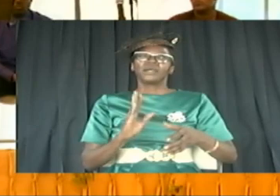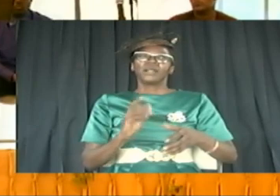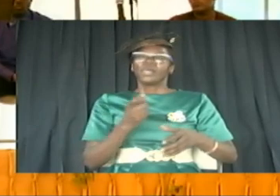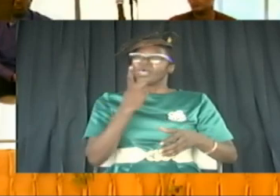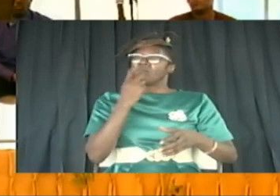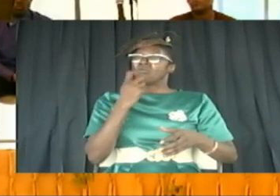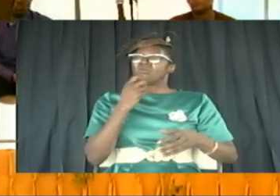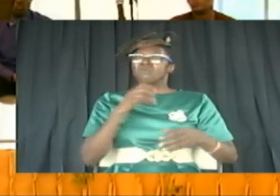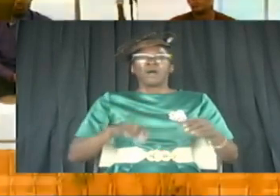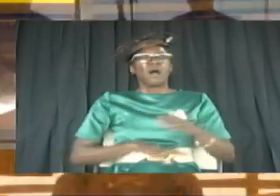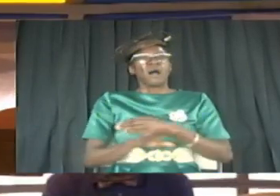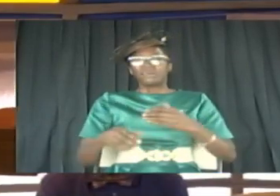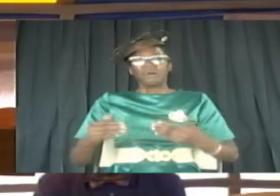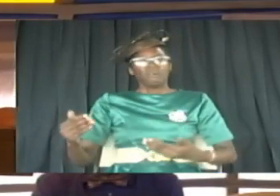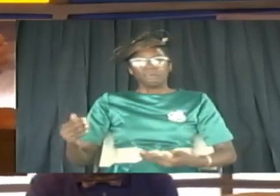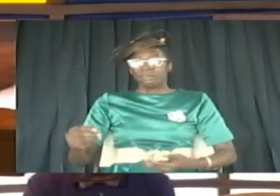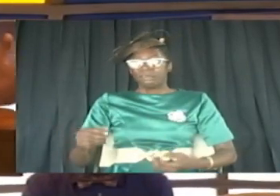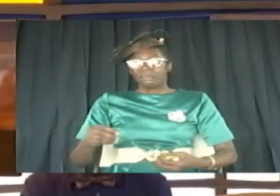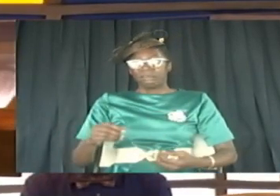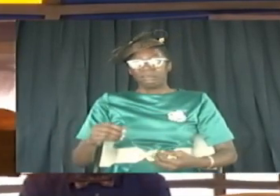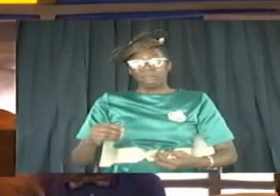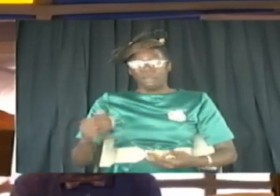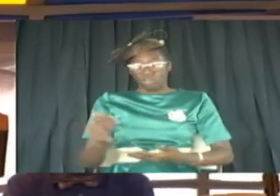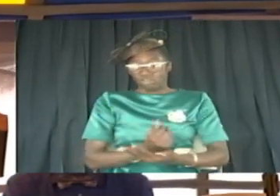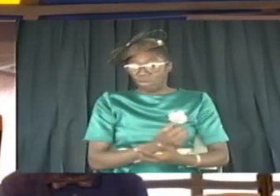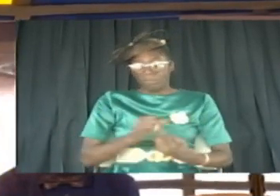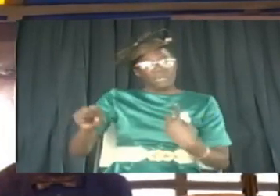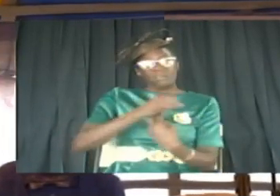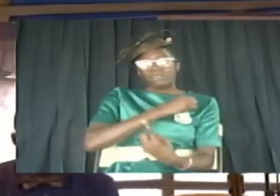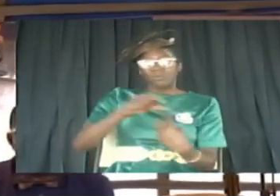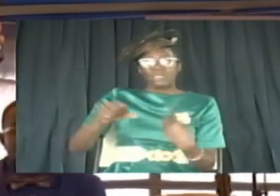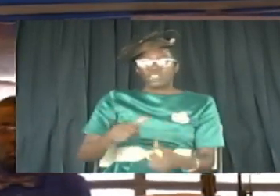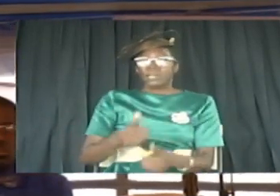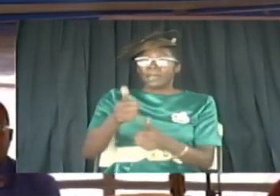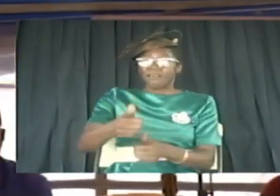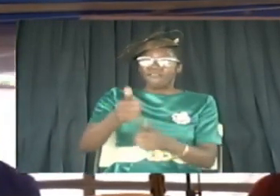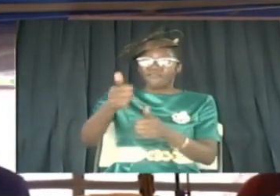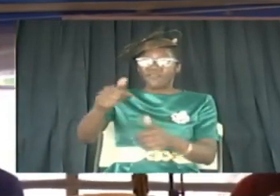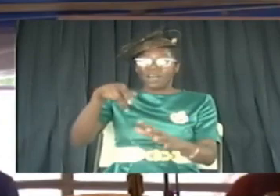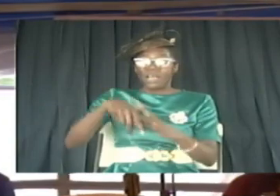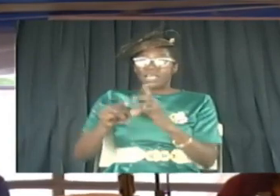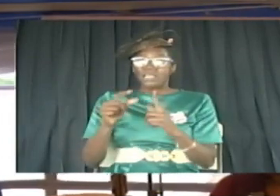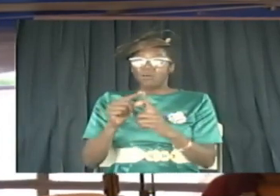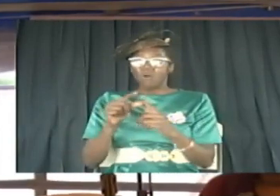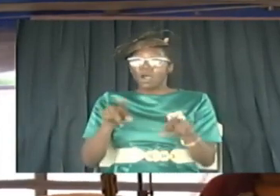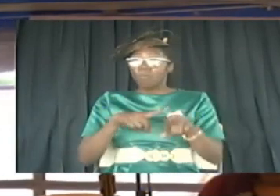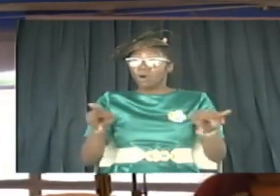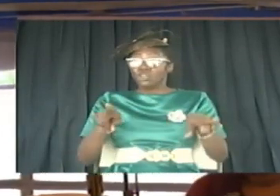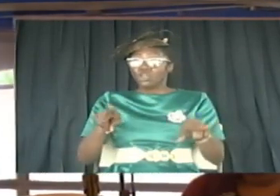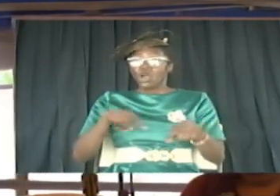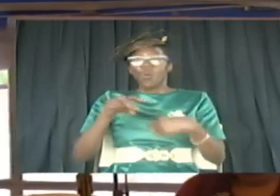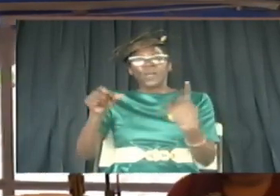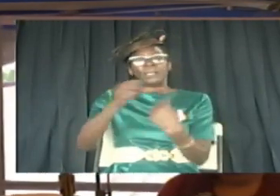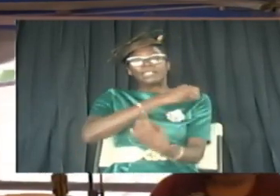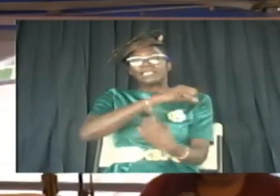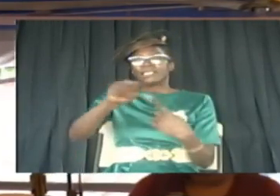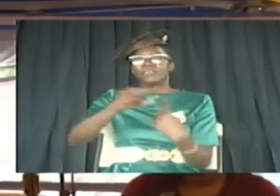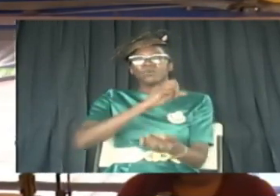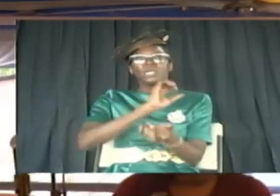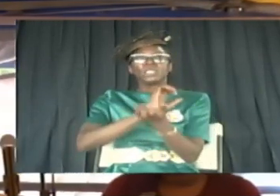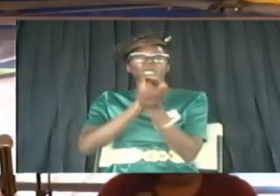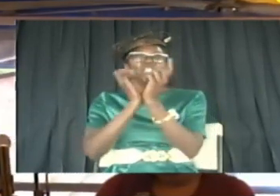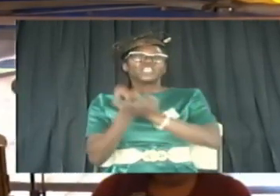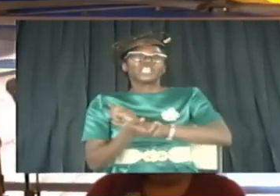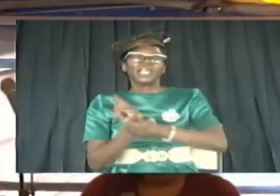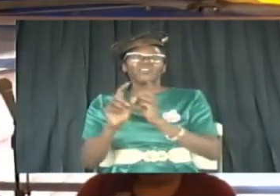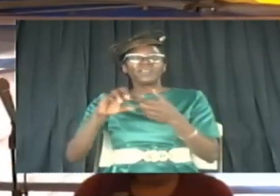certain circumstances would follow in the word. But let the circumstance change. Let things